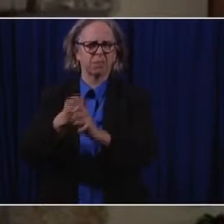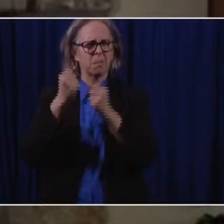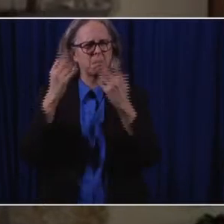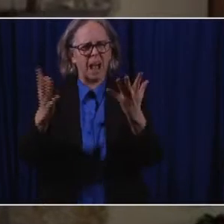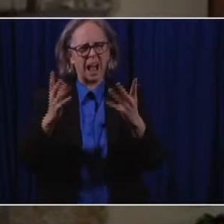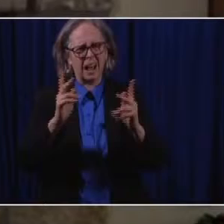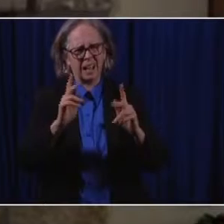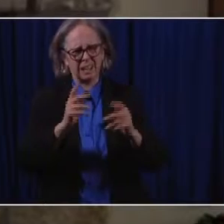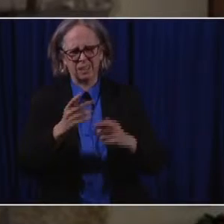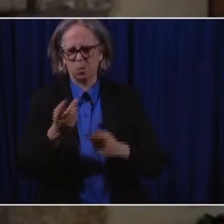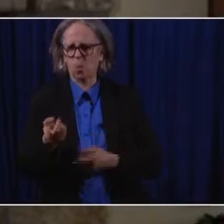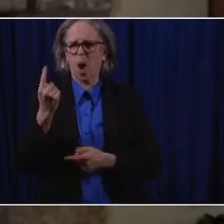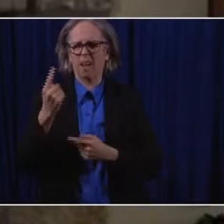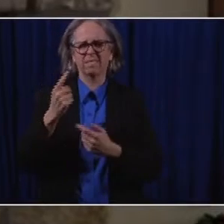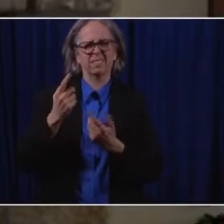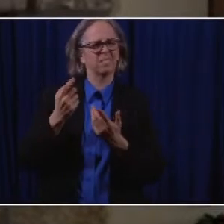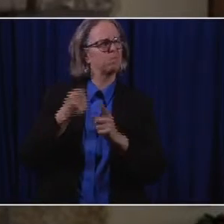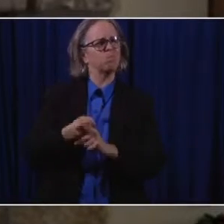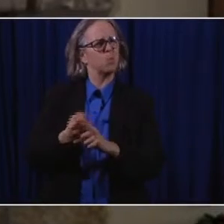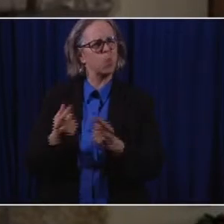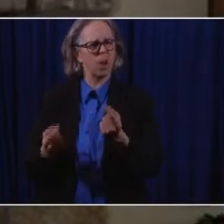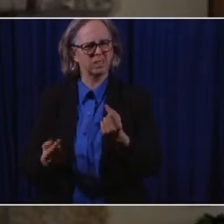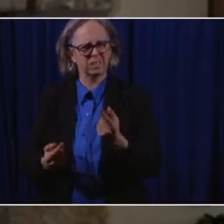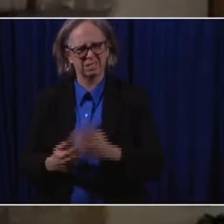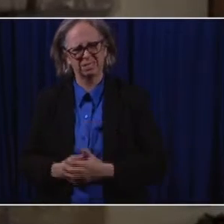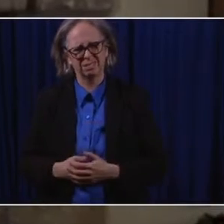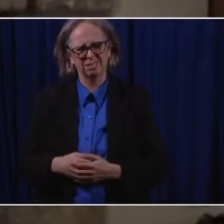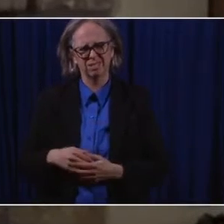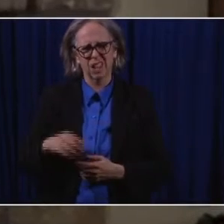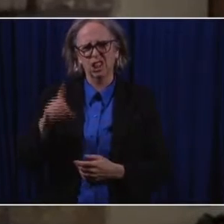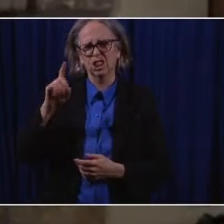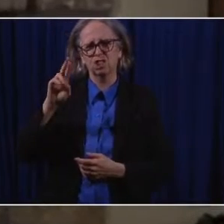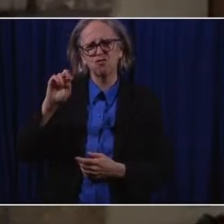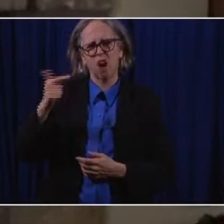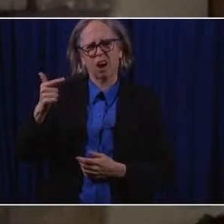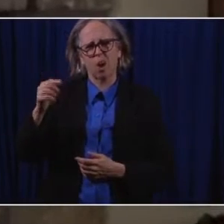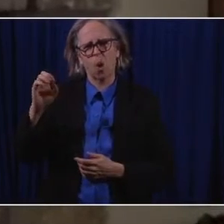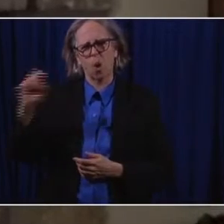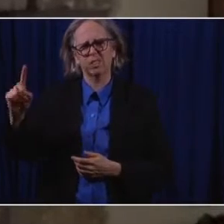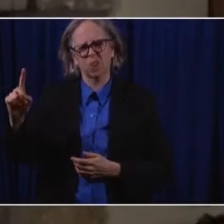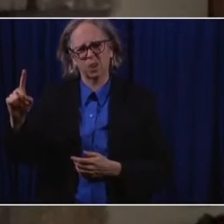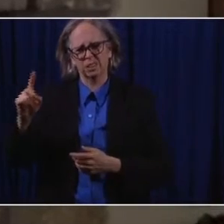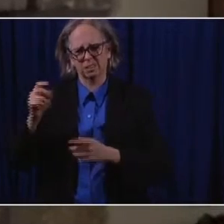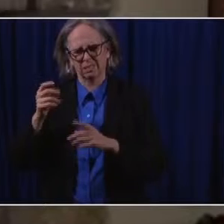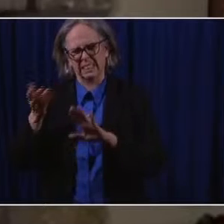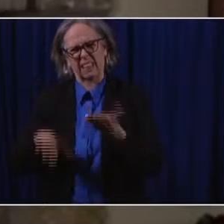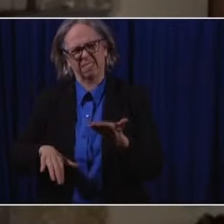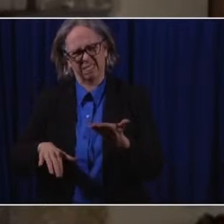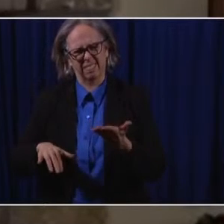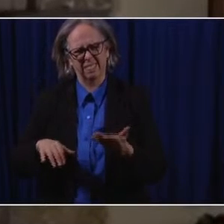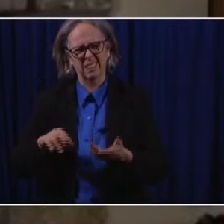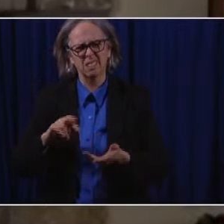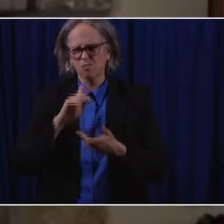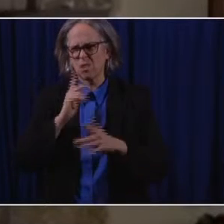our death rate from drug overdoses for a significant portion of this period of time were going